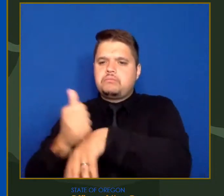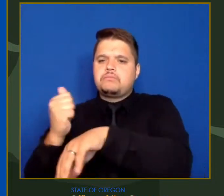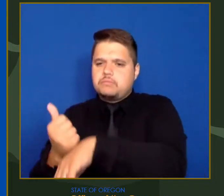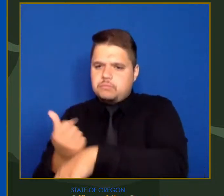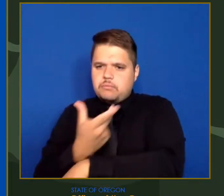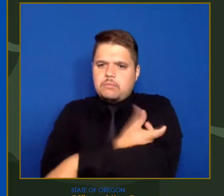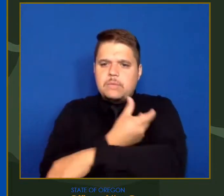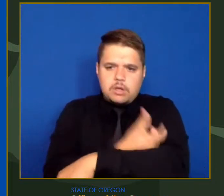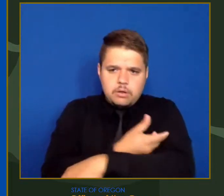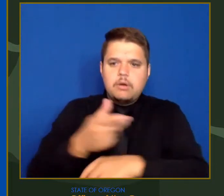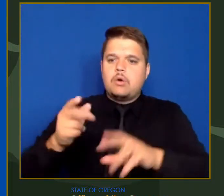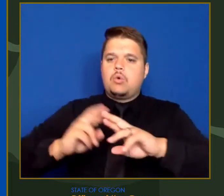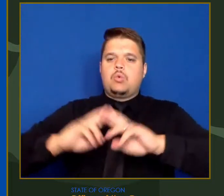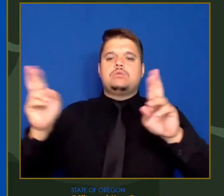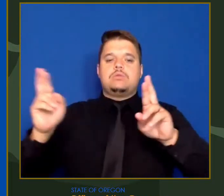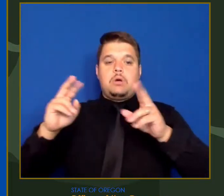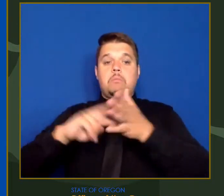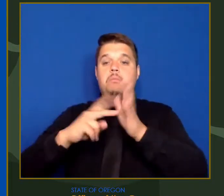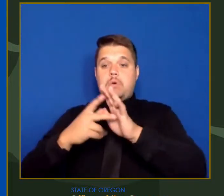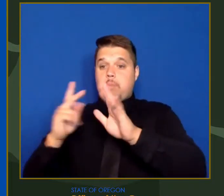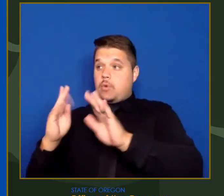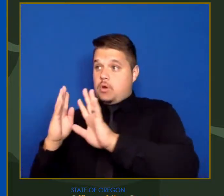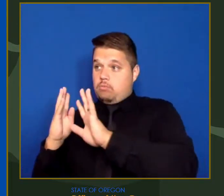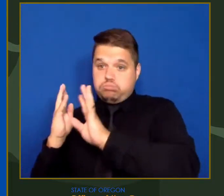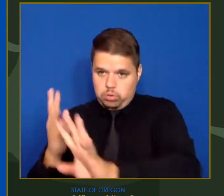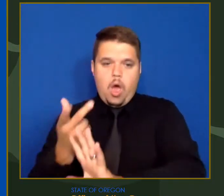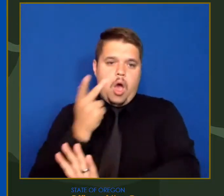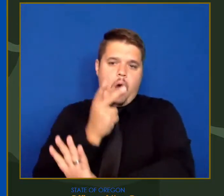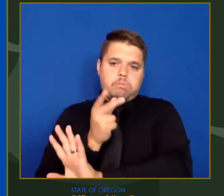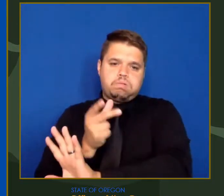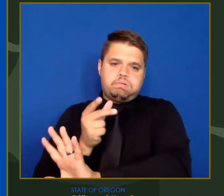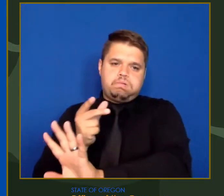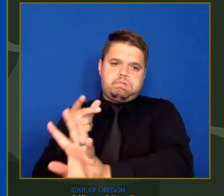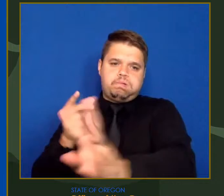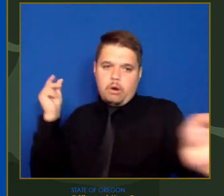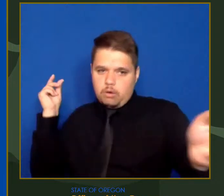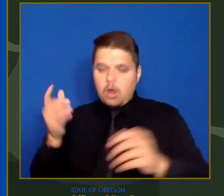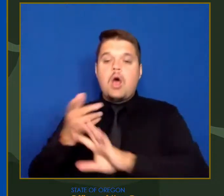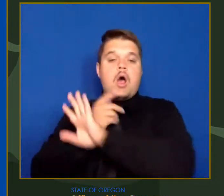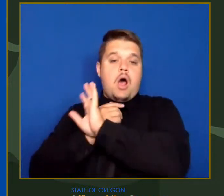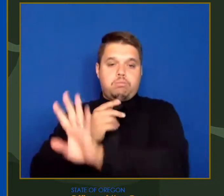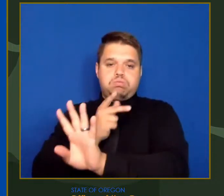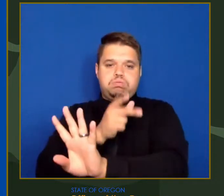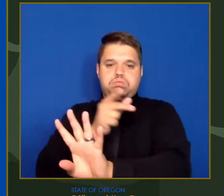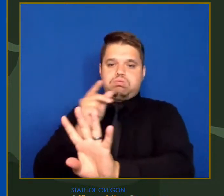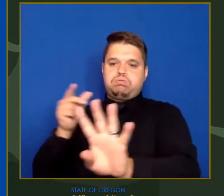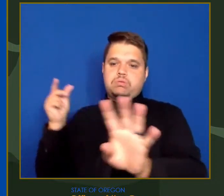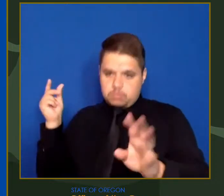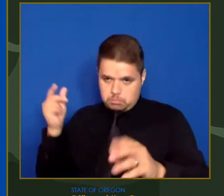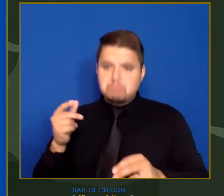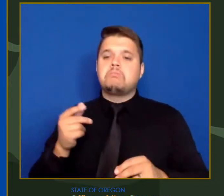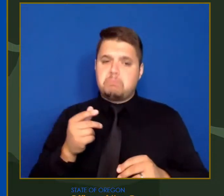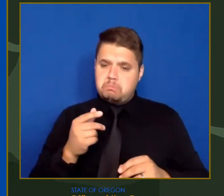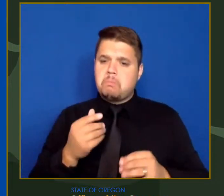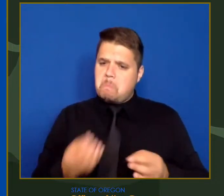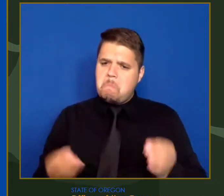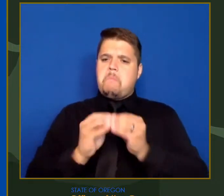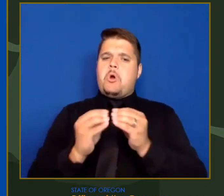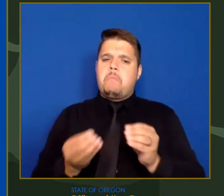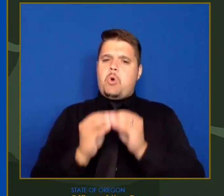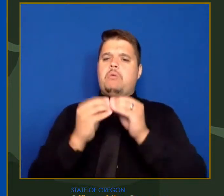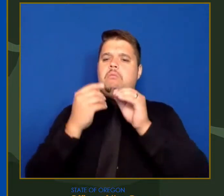begin to wind down, which they are now doing. We do have examples of various kinds of business